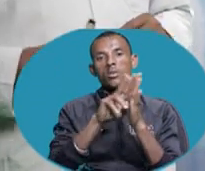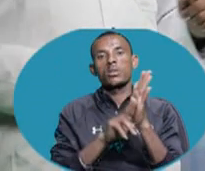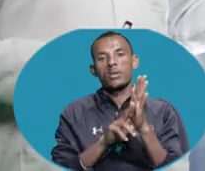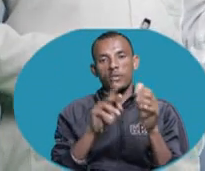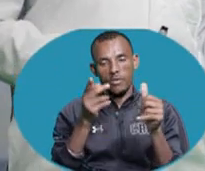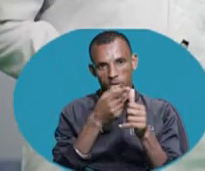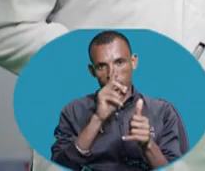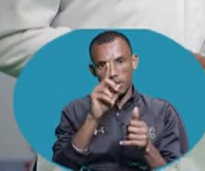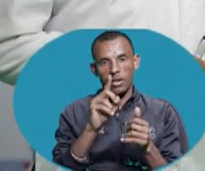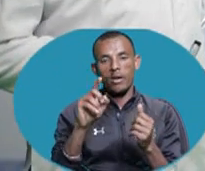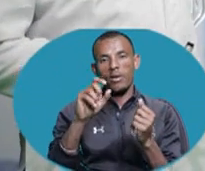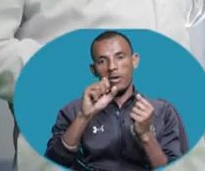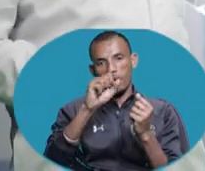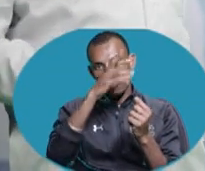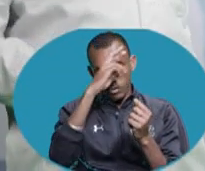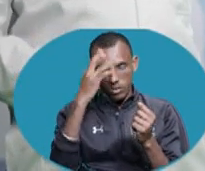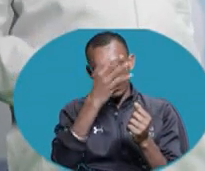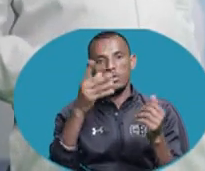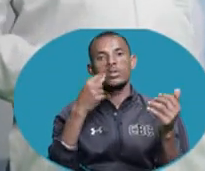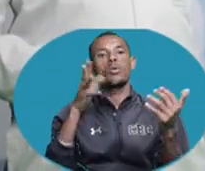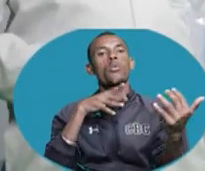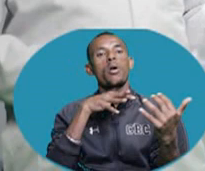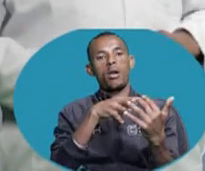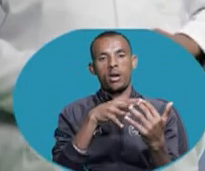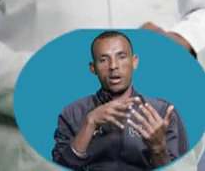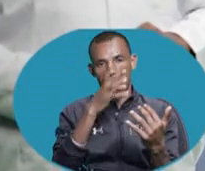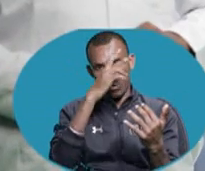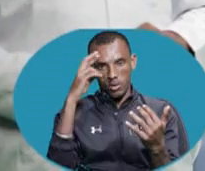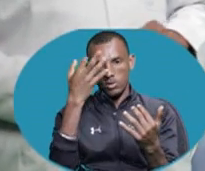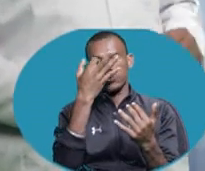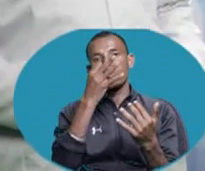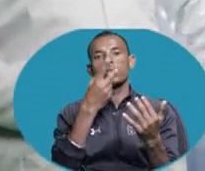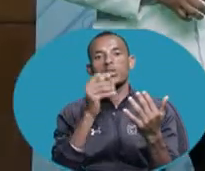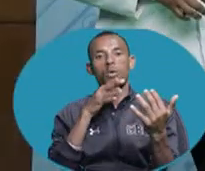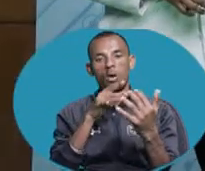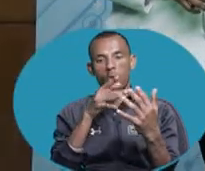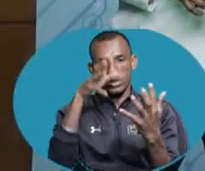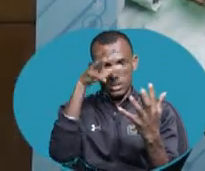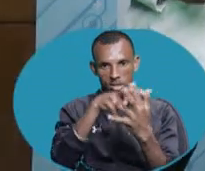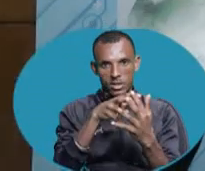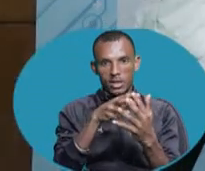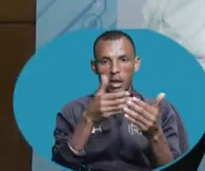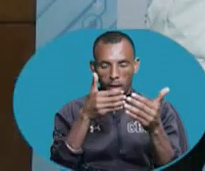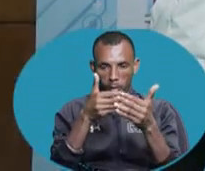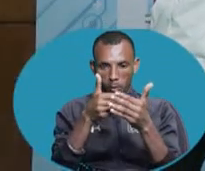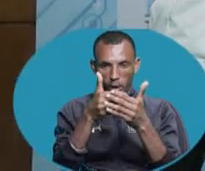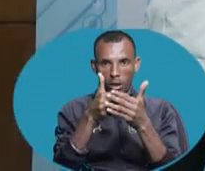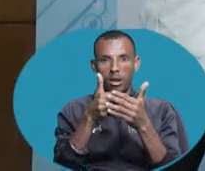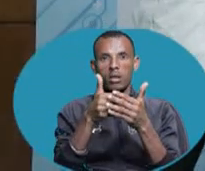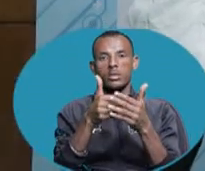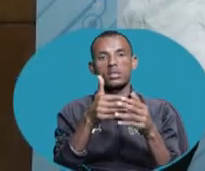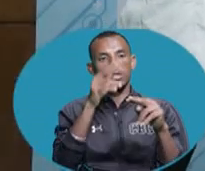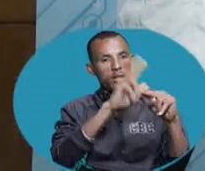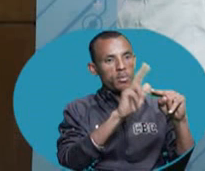one, the fundamental cause of the war. The fundamental cause of the war consisted deeply rooted peace